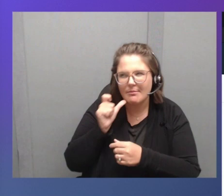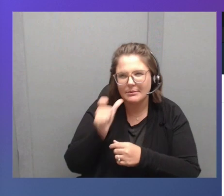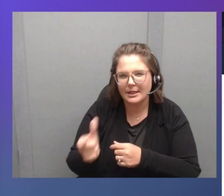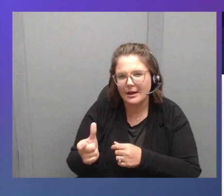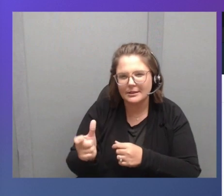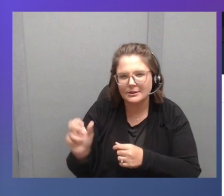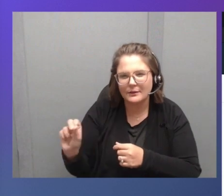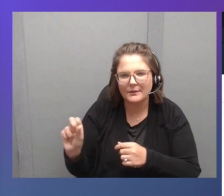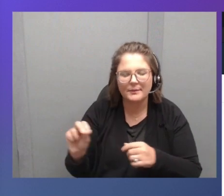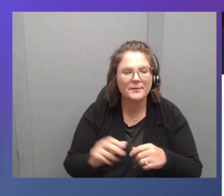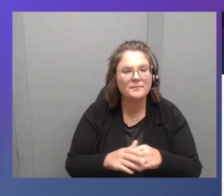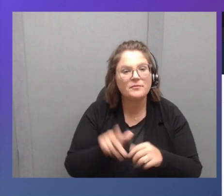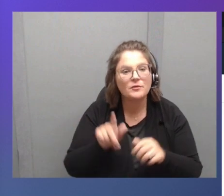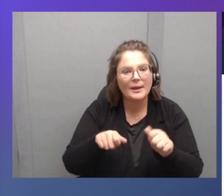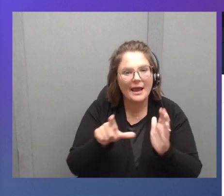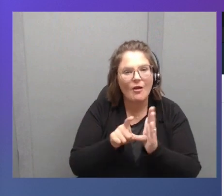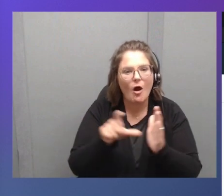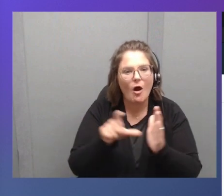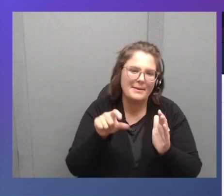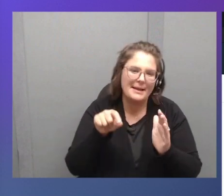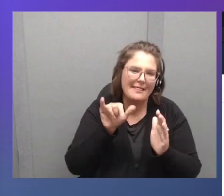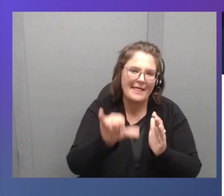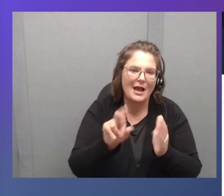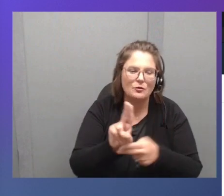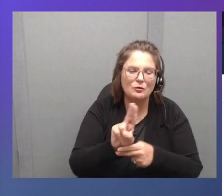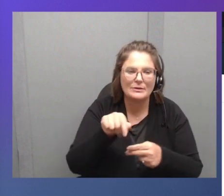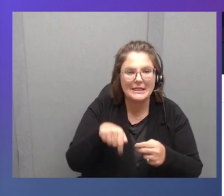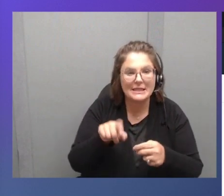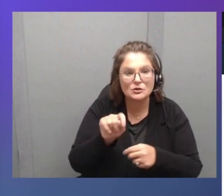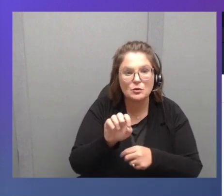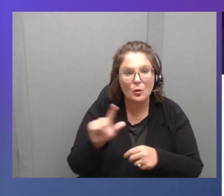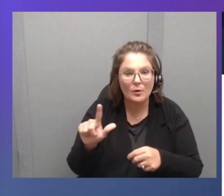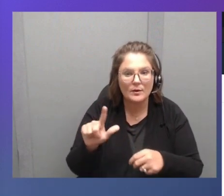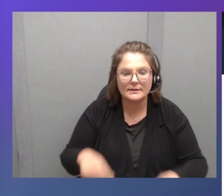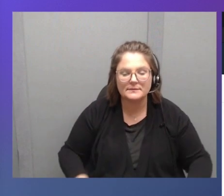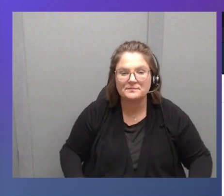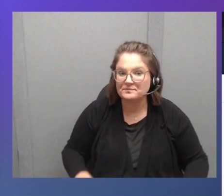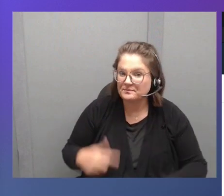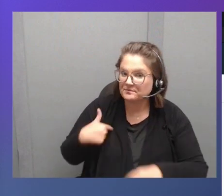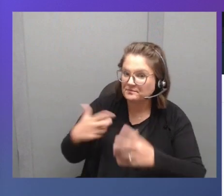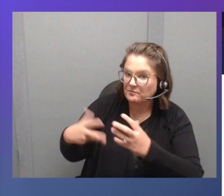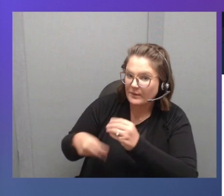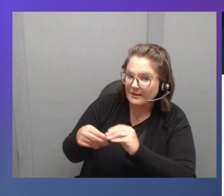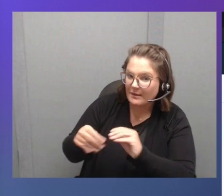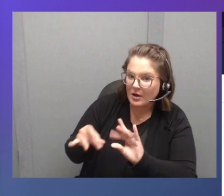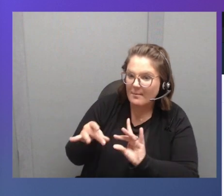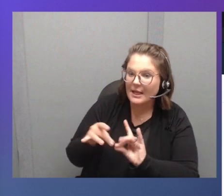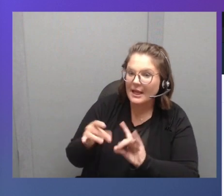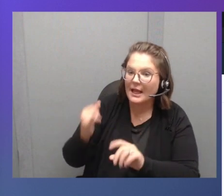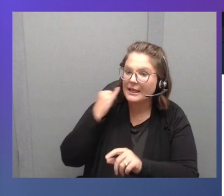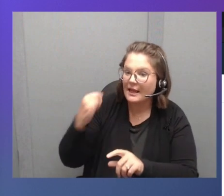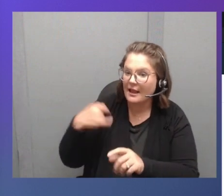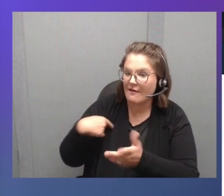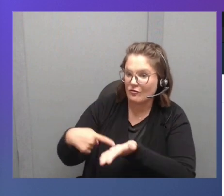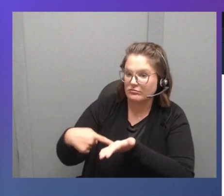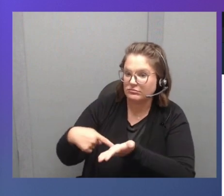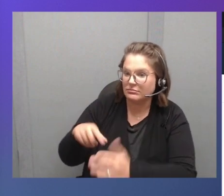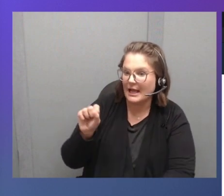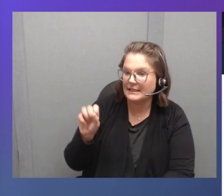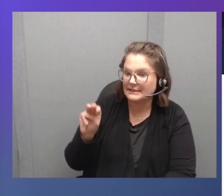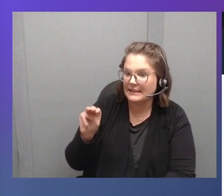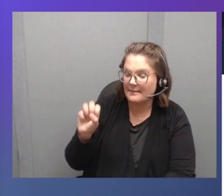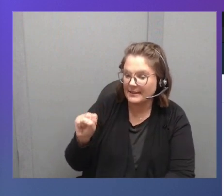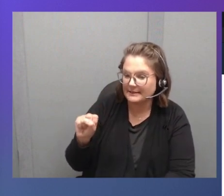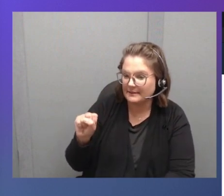You can automate that using this tool. Now, I just want to add something. Now, if we're talking about SSM,